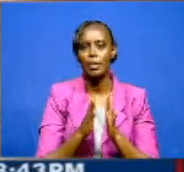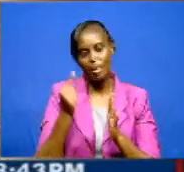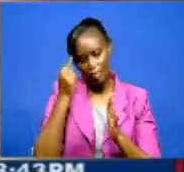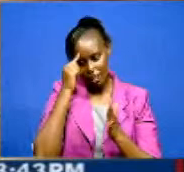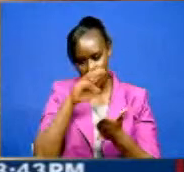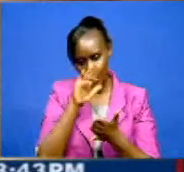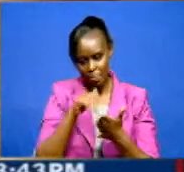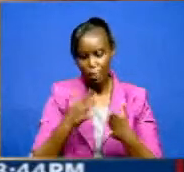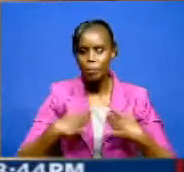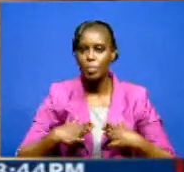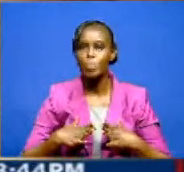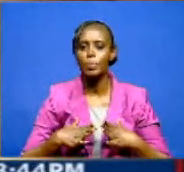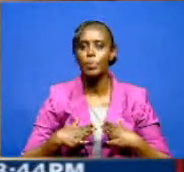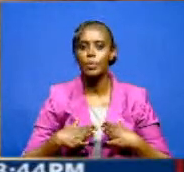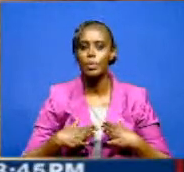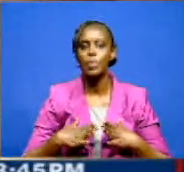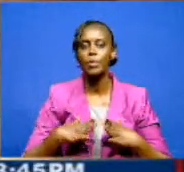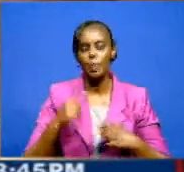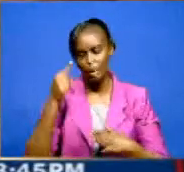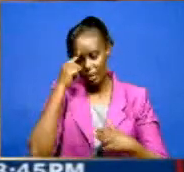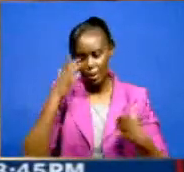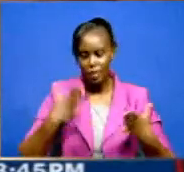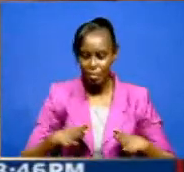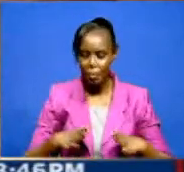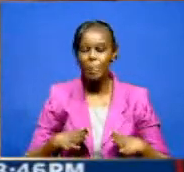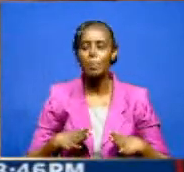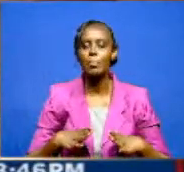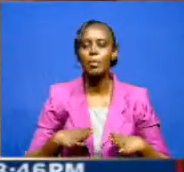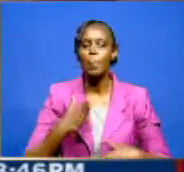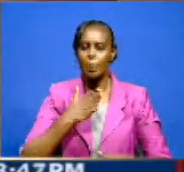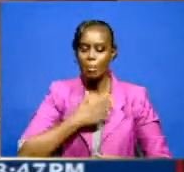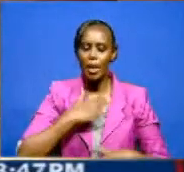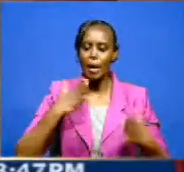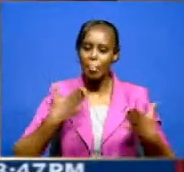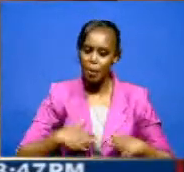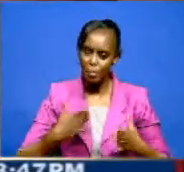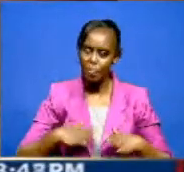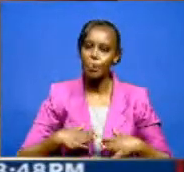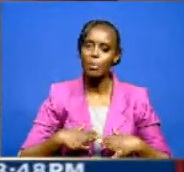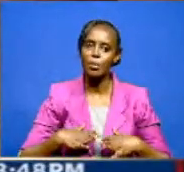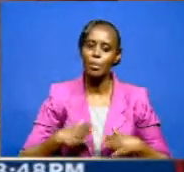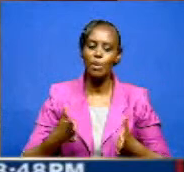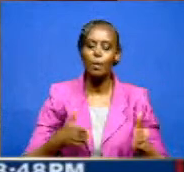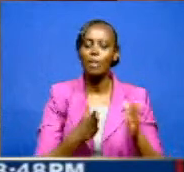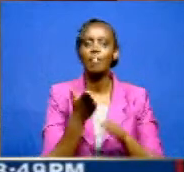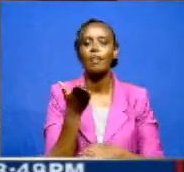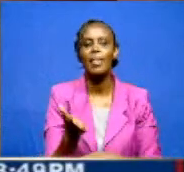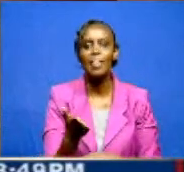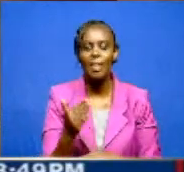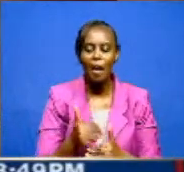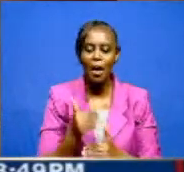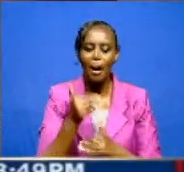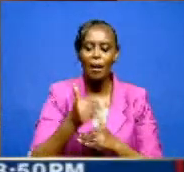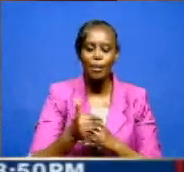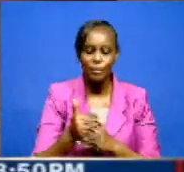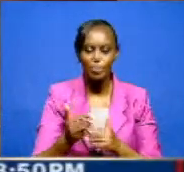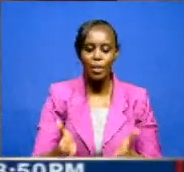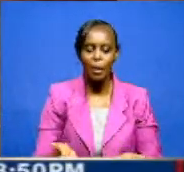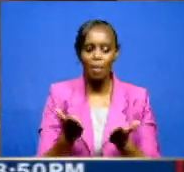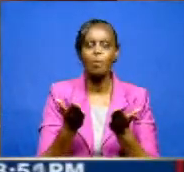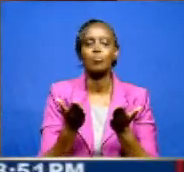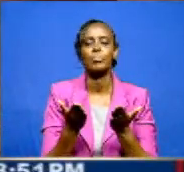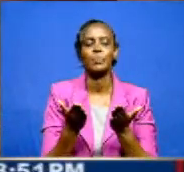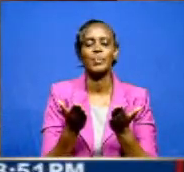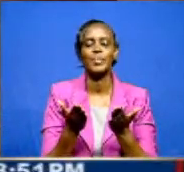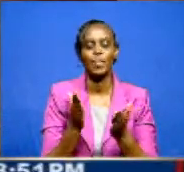people. But think about your people now. You have hata watu wangu across the river. You have enriched